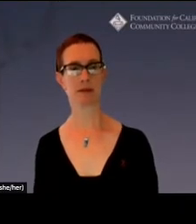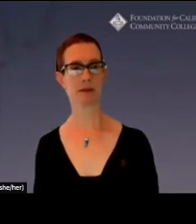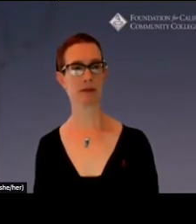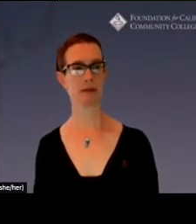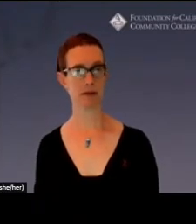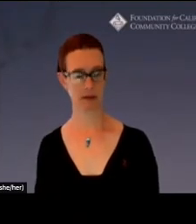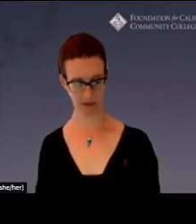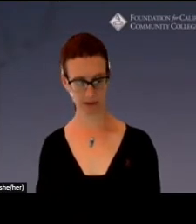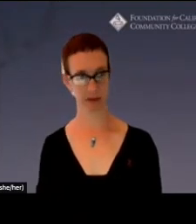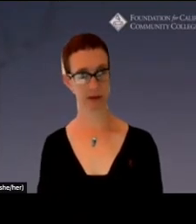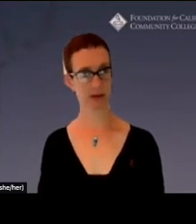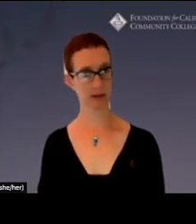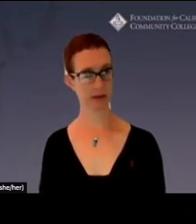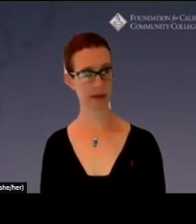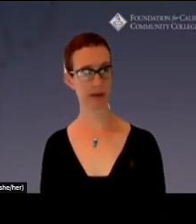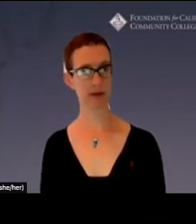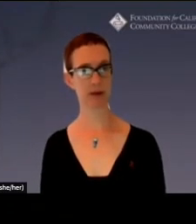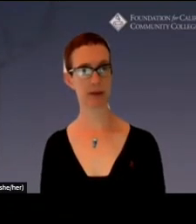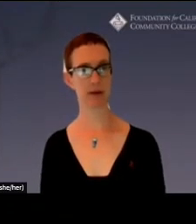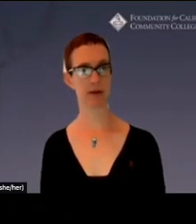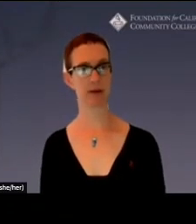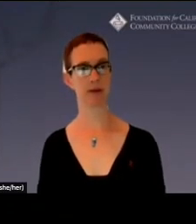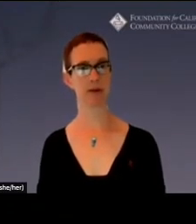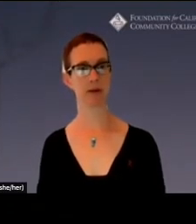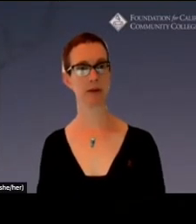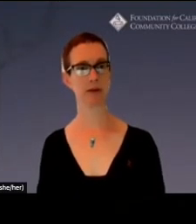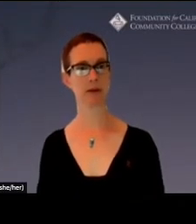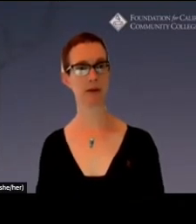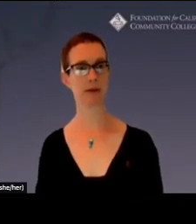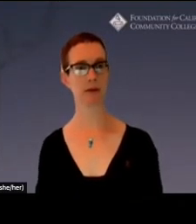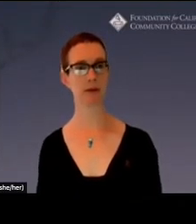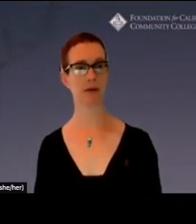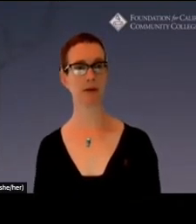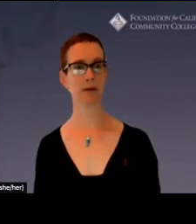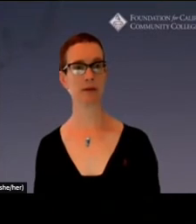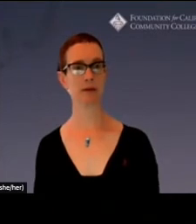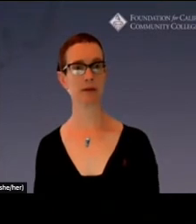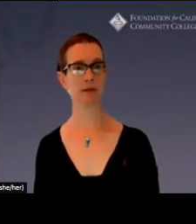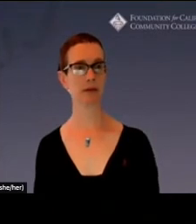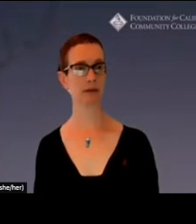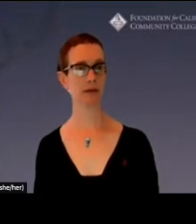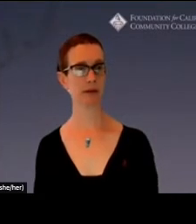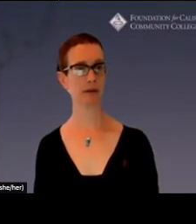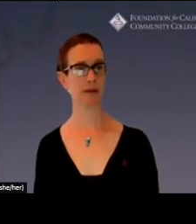and do some research and make sure to get an answer to that on the website.